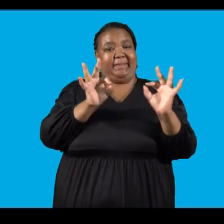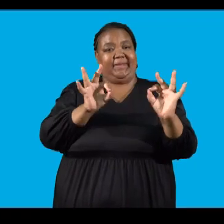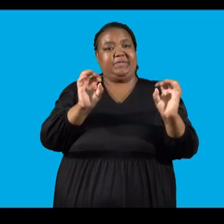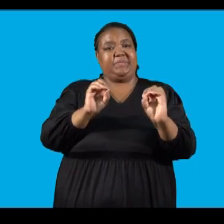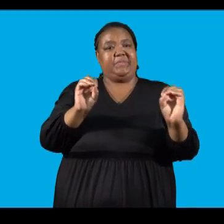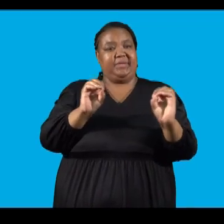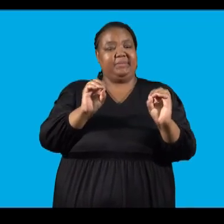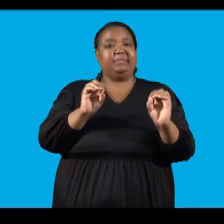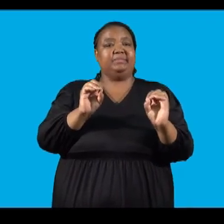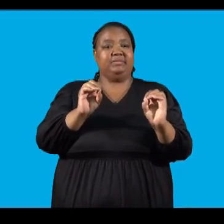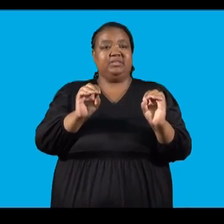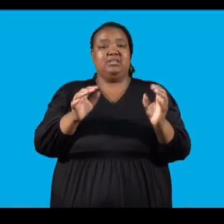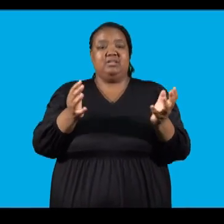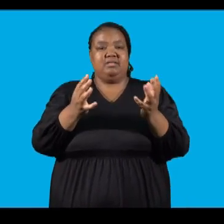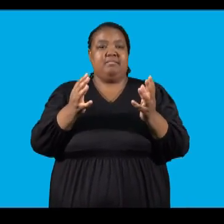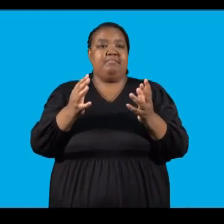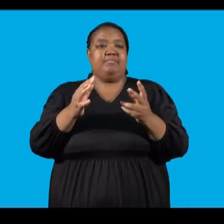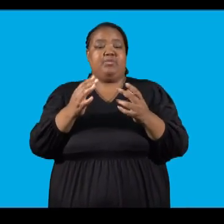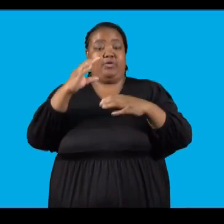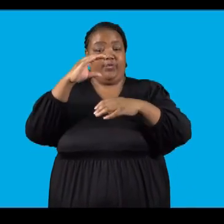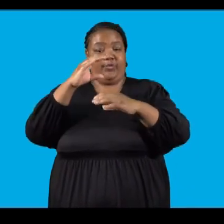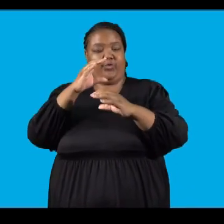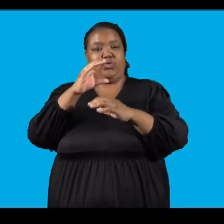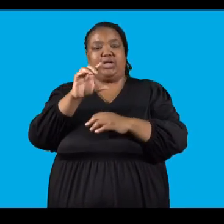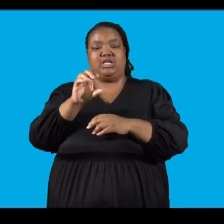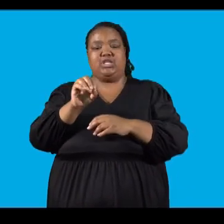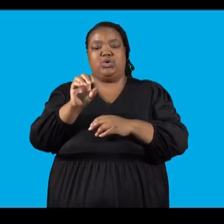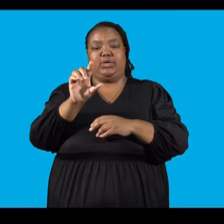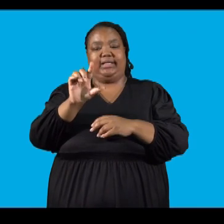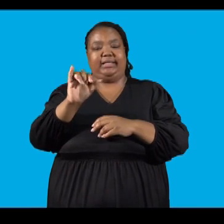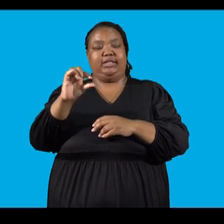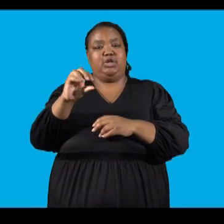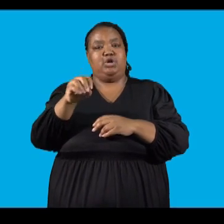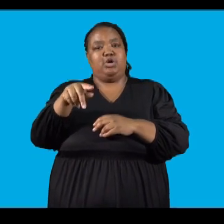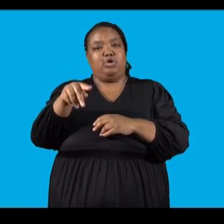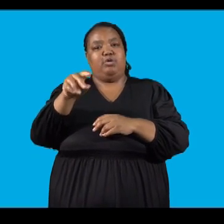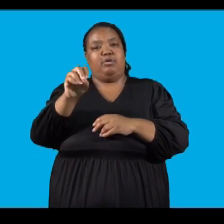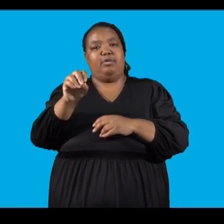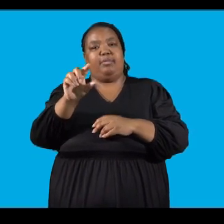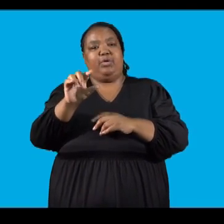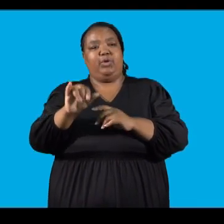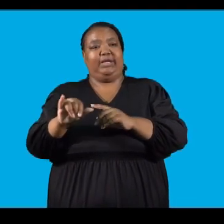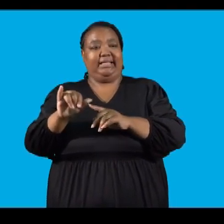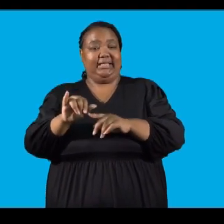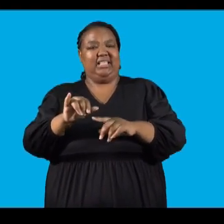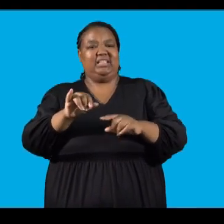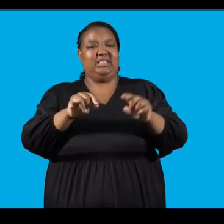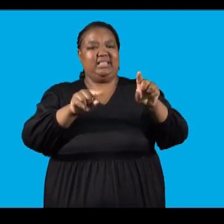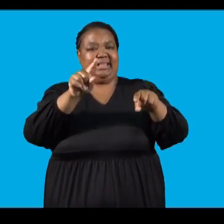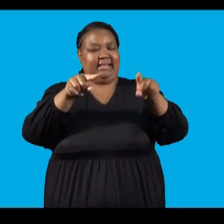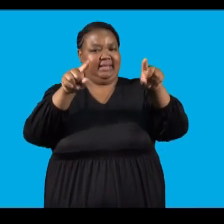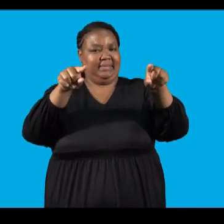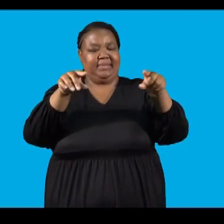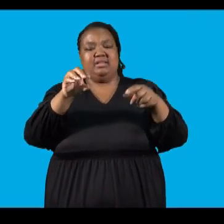discussing imperfect markets, and in particular, we're looking at oligopolies, studying